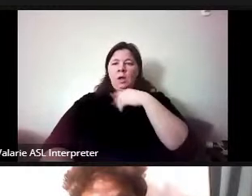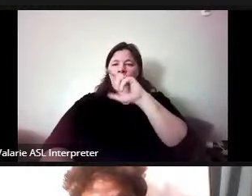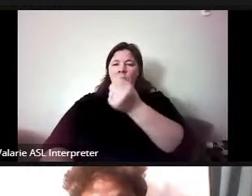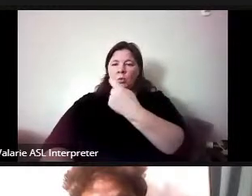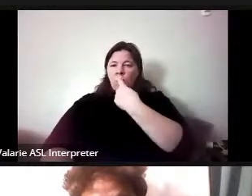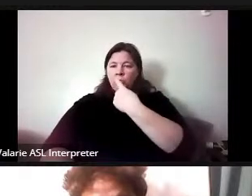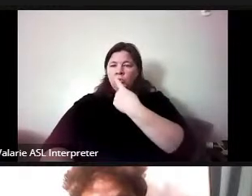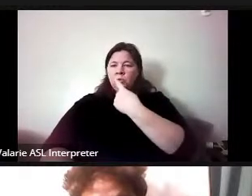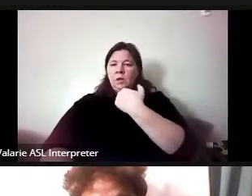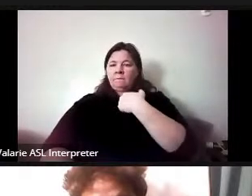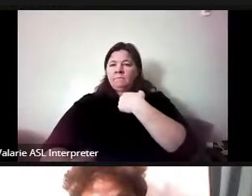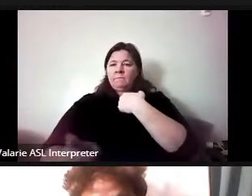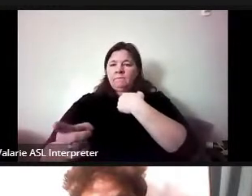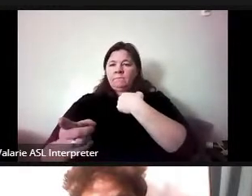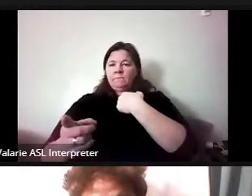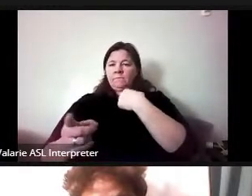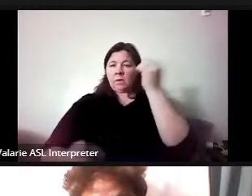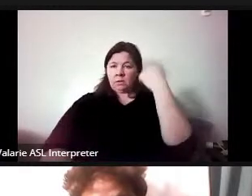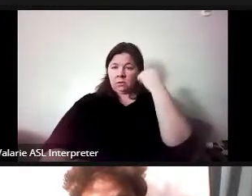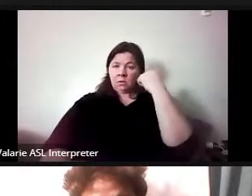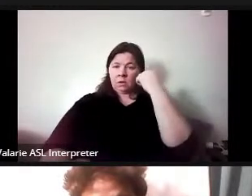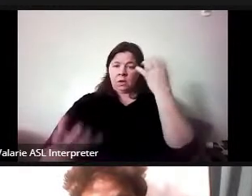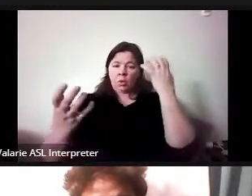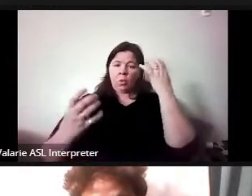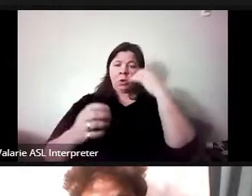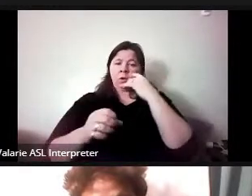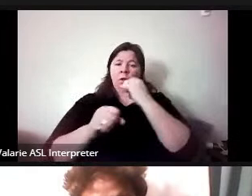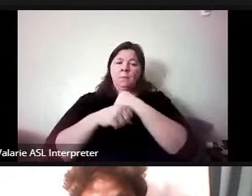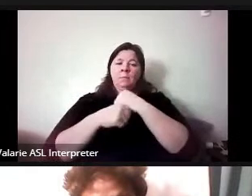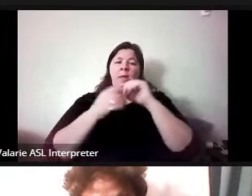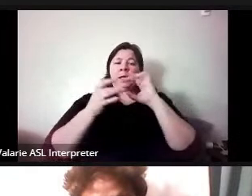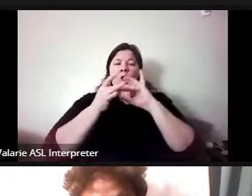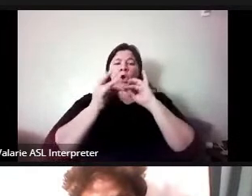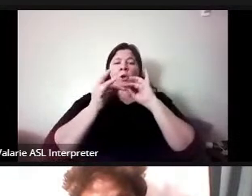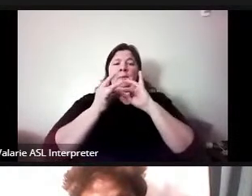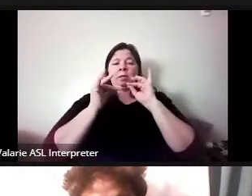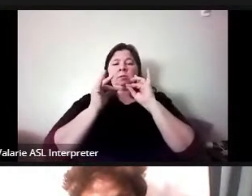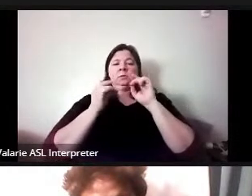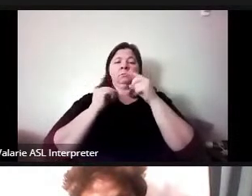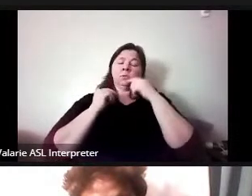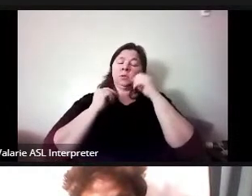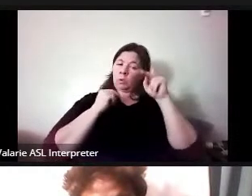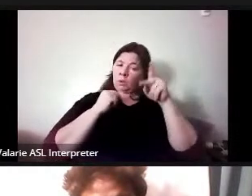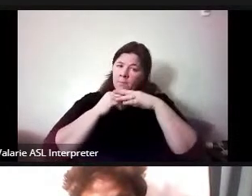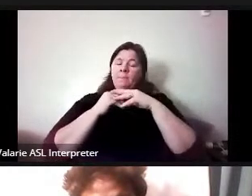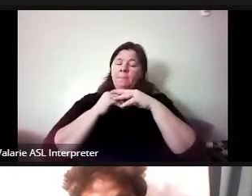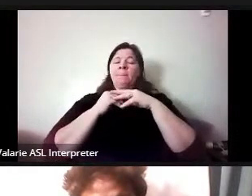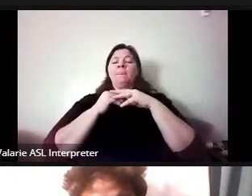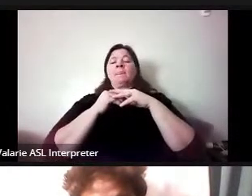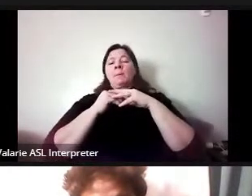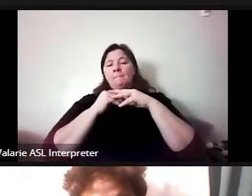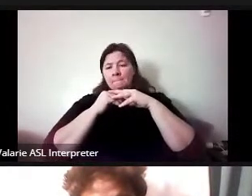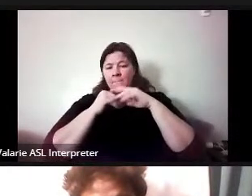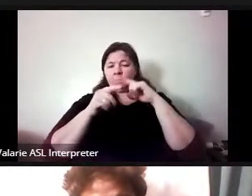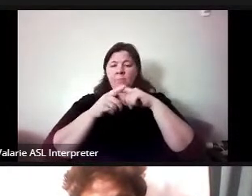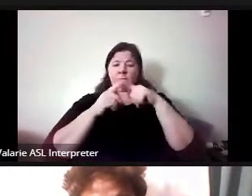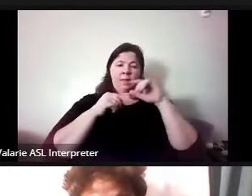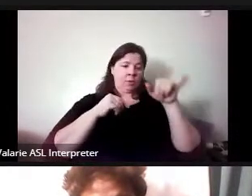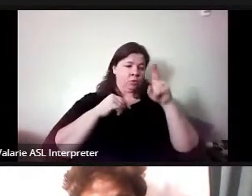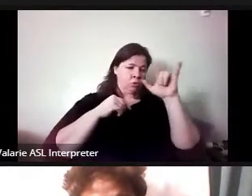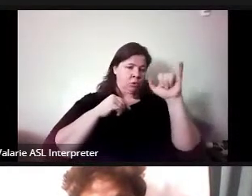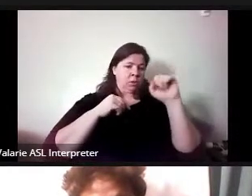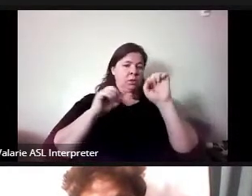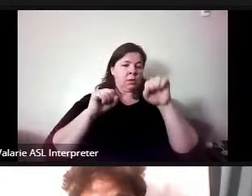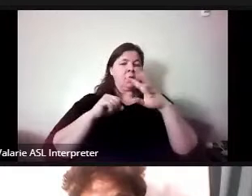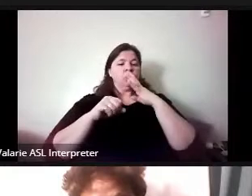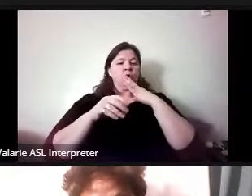question? Yeah, I just wanted to make a comment. Okay, go ahead, and then Julie, you can chime